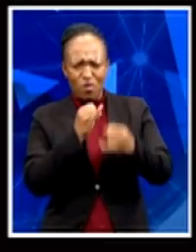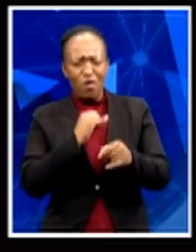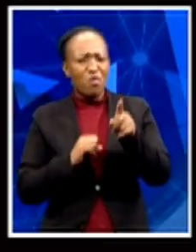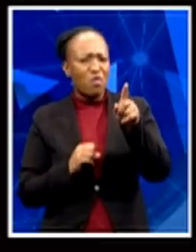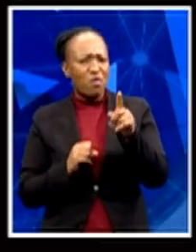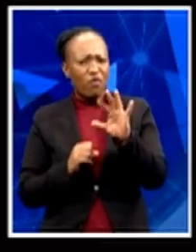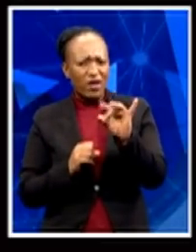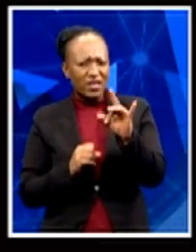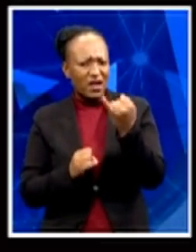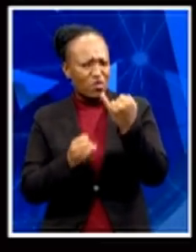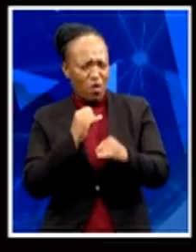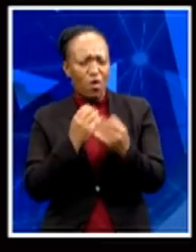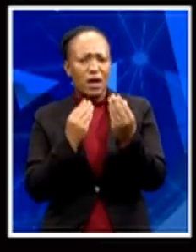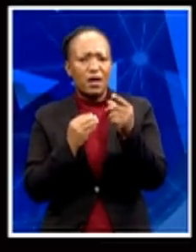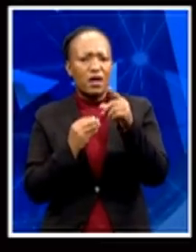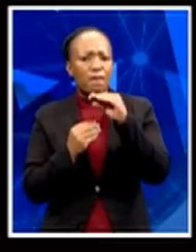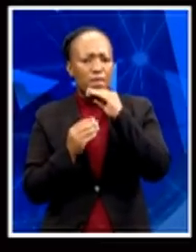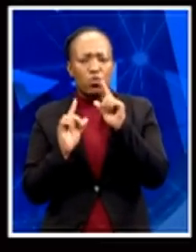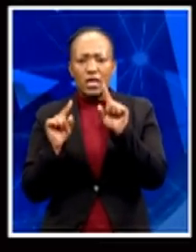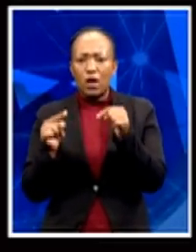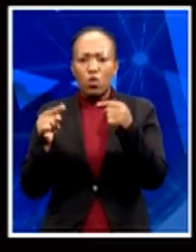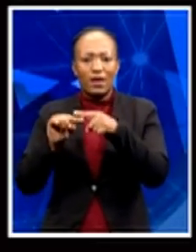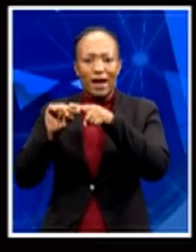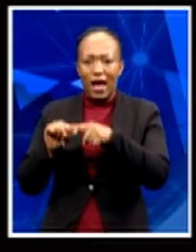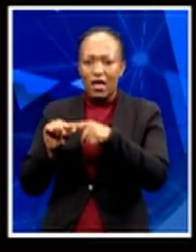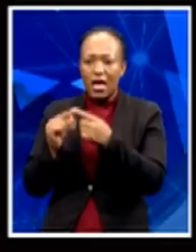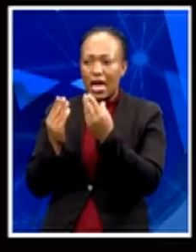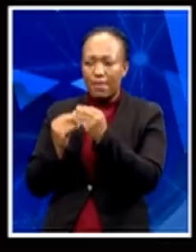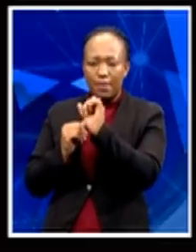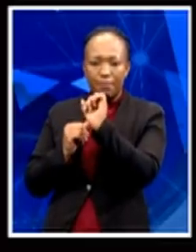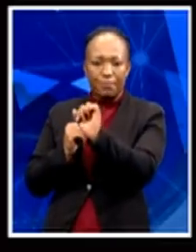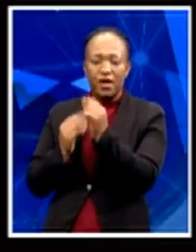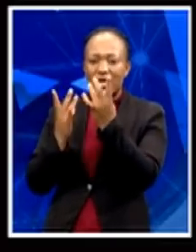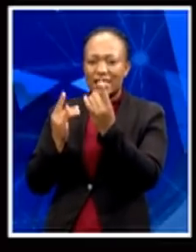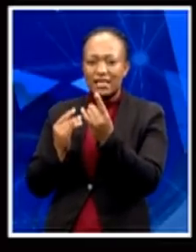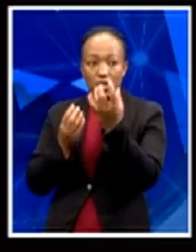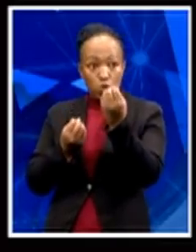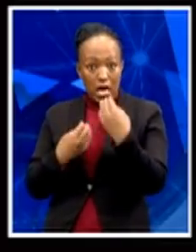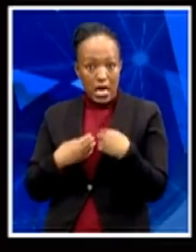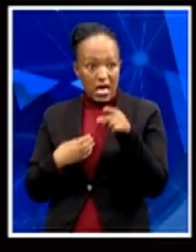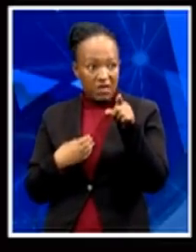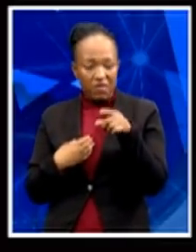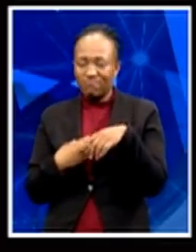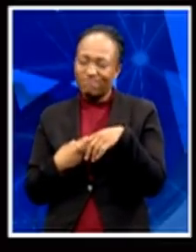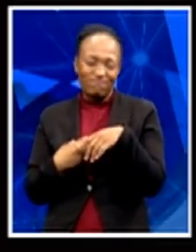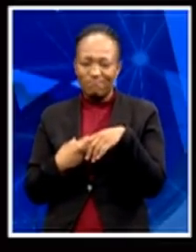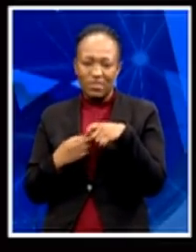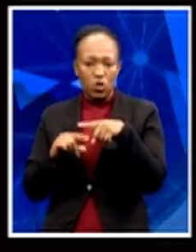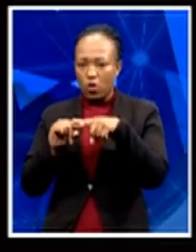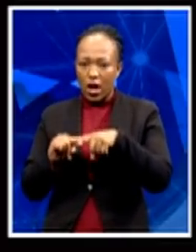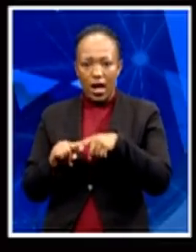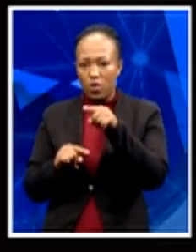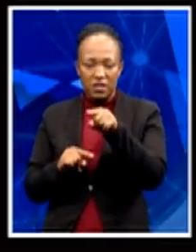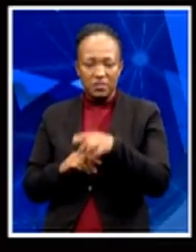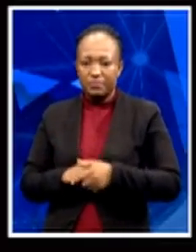cannot rely on the stats that you are actually giving us. I'm not going to touch